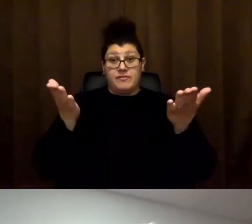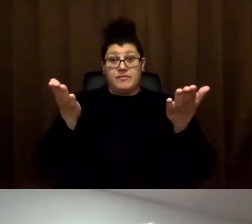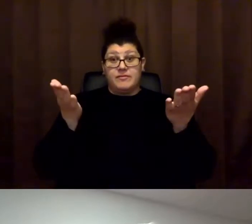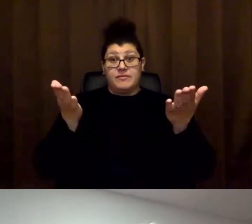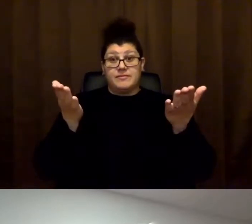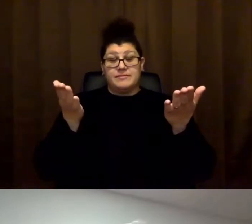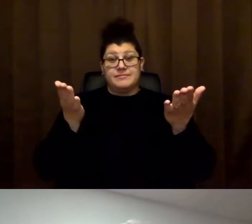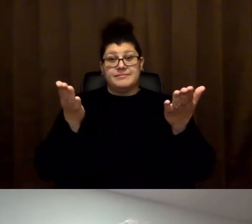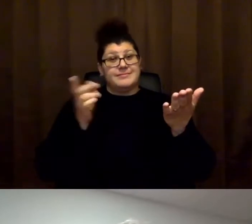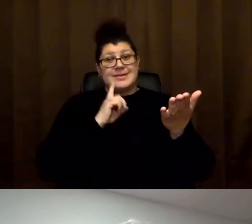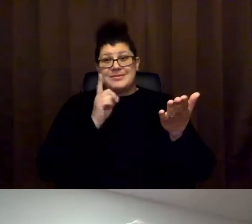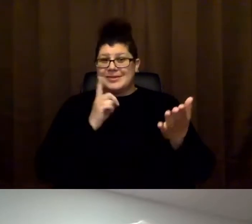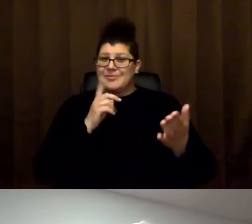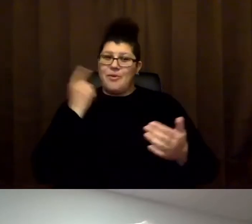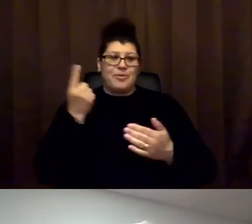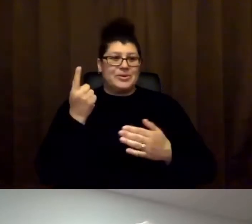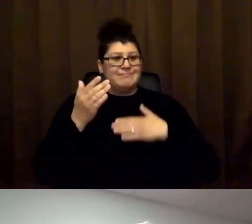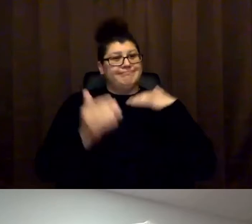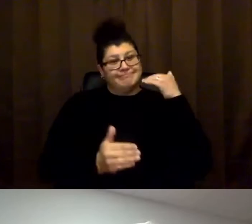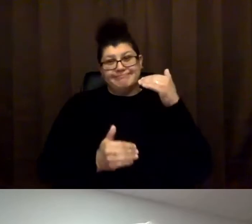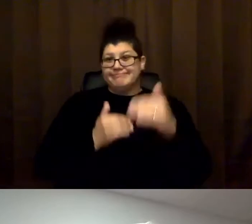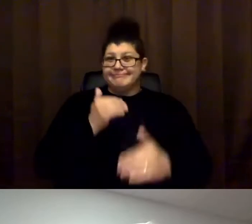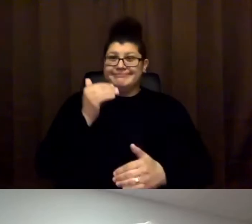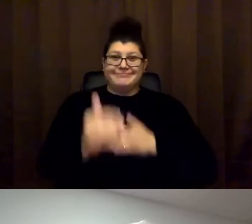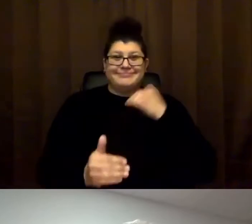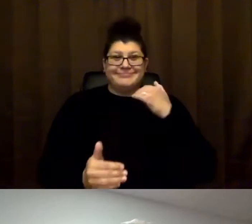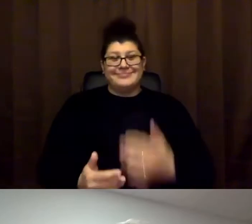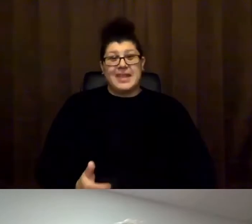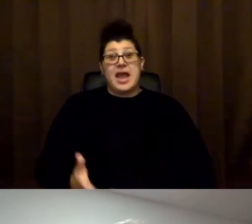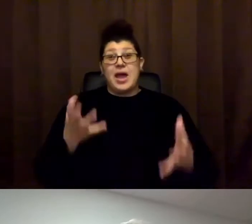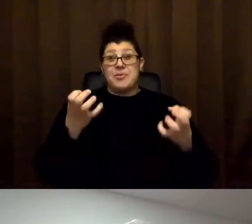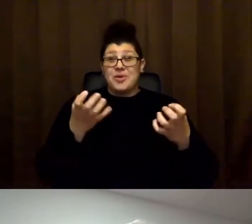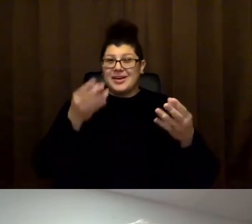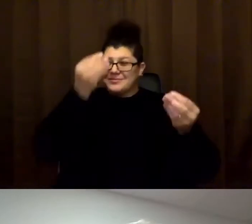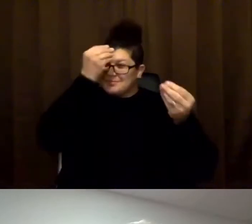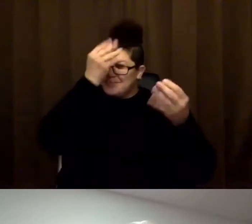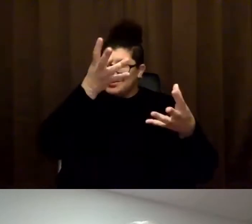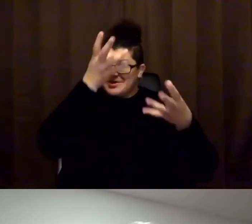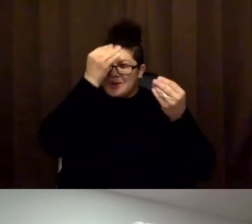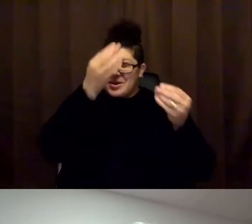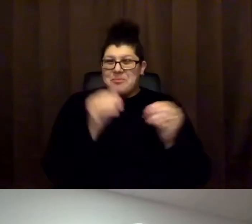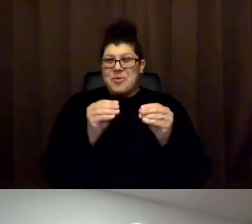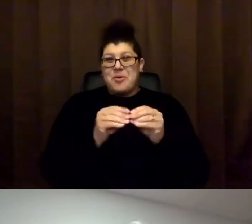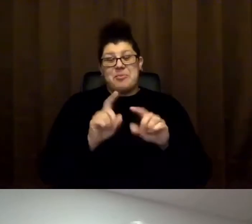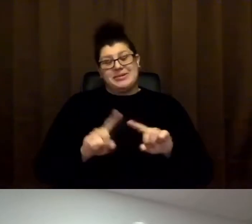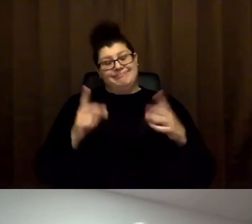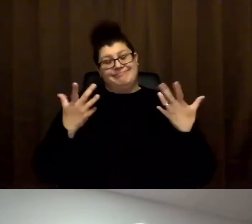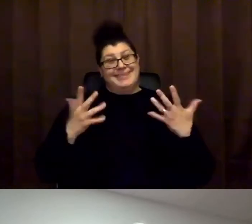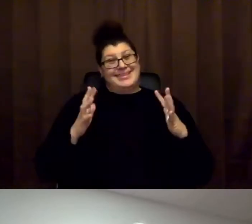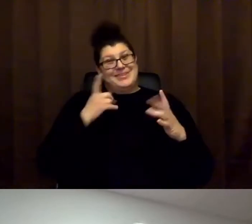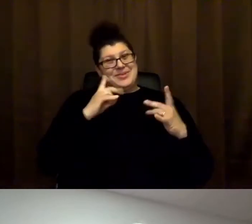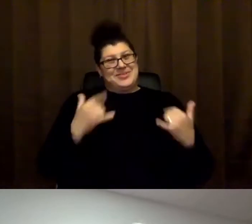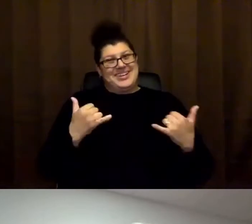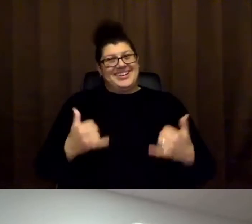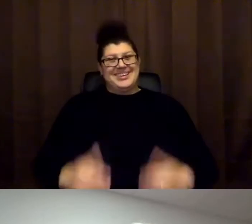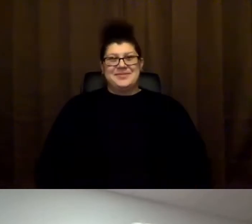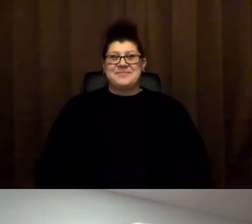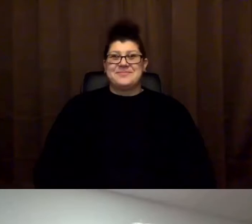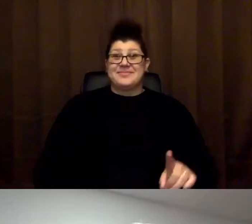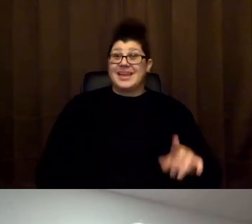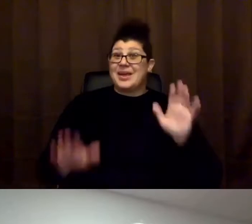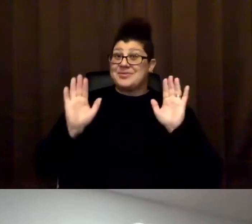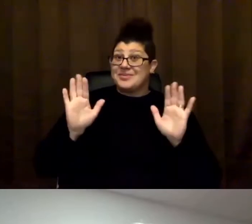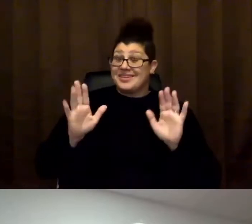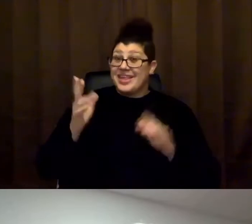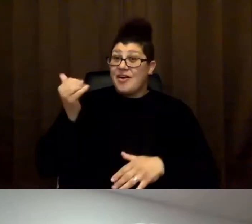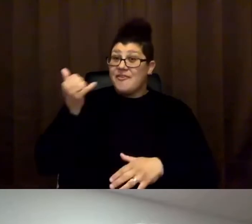always moving forward at OSF. I wish I could tell you more, but that's all I'm allowed to say right now. That's great. And can you give us that phone number